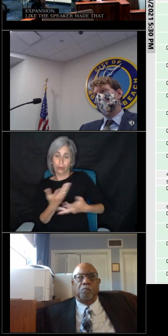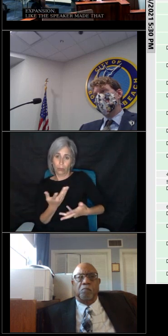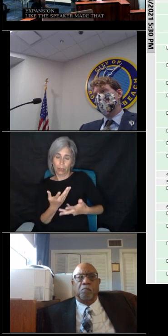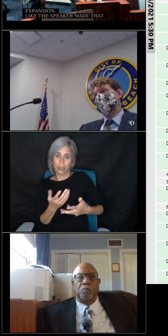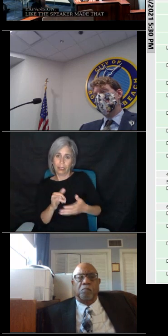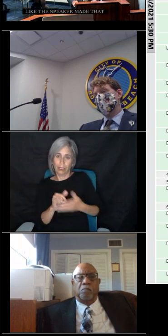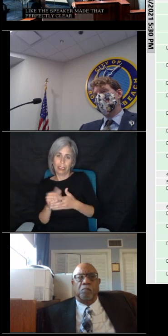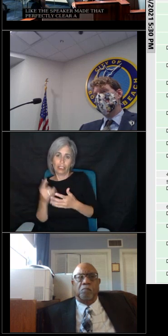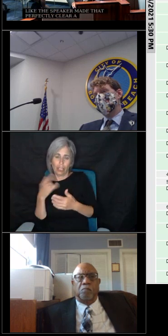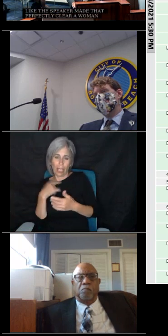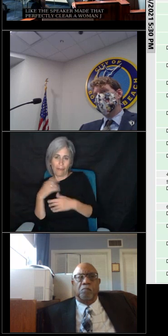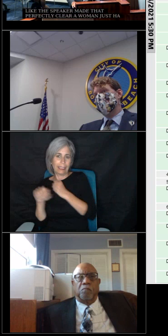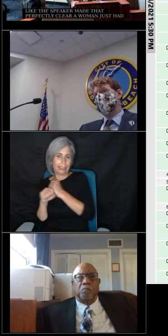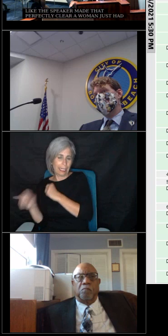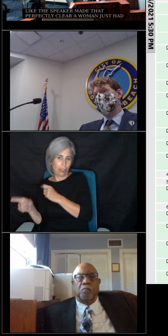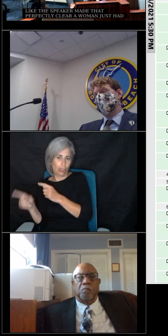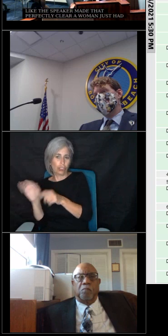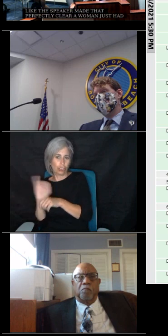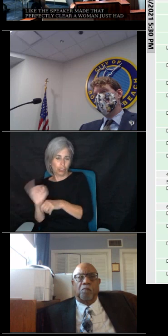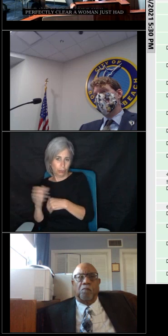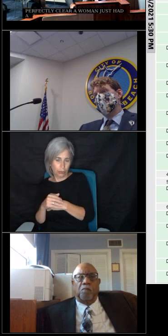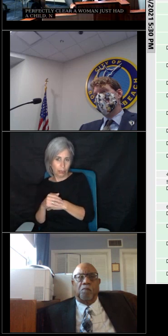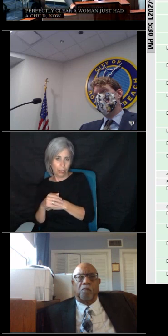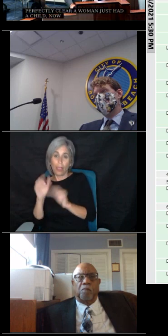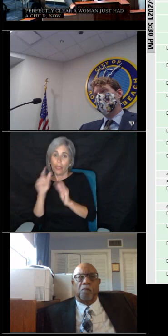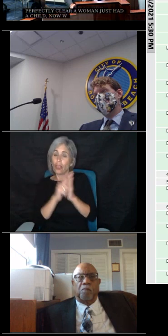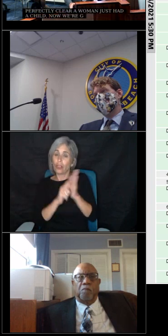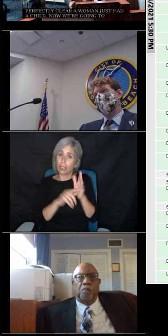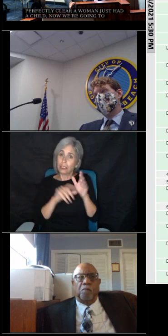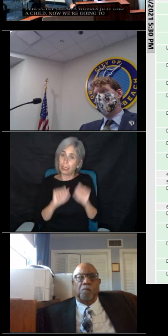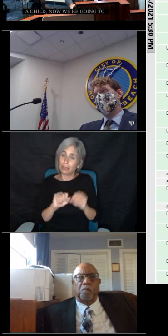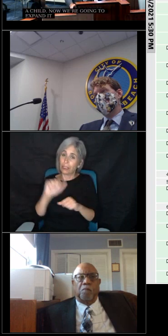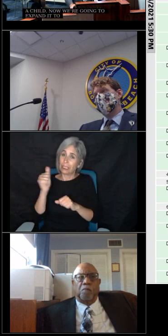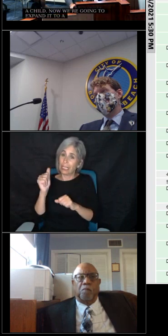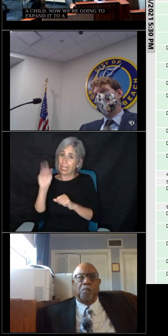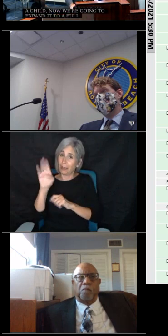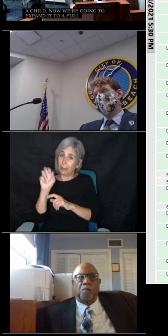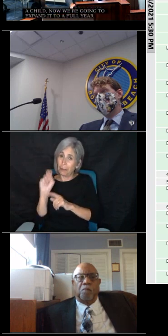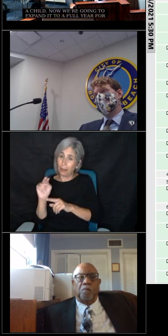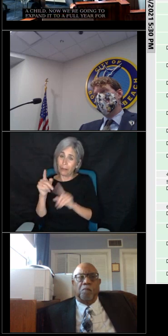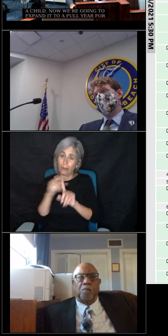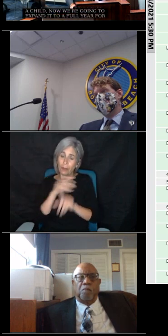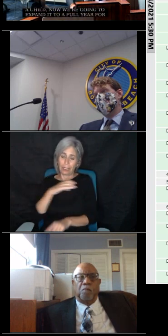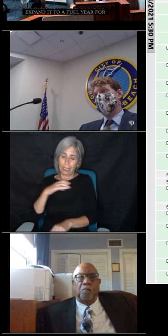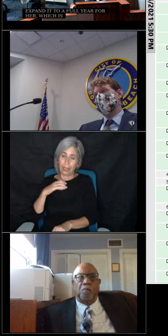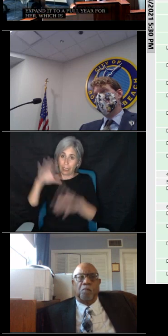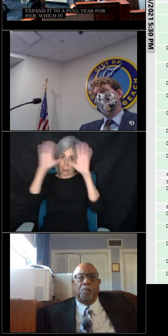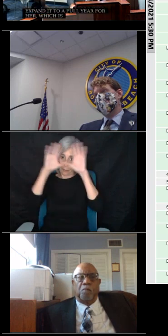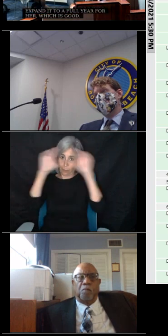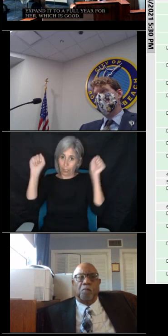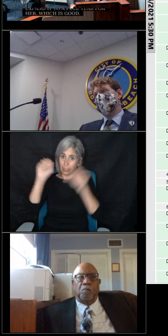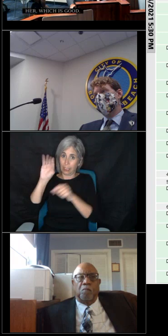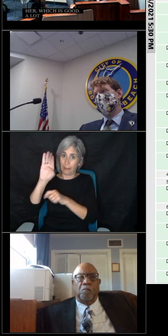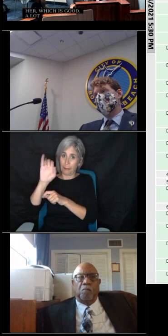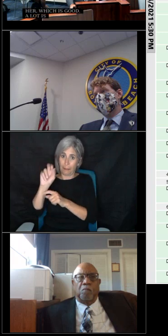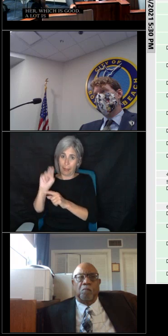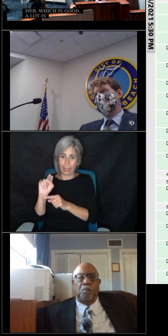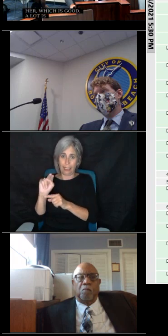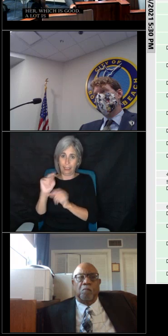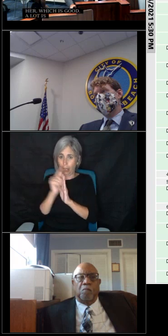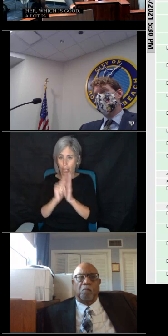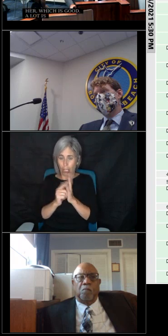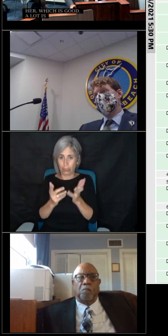good. And a lot of this is because of possibly because of the $10 billion that came from Congress and President Biden's plan there. And